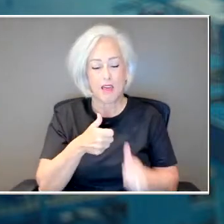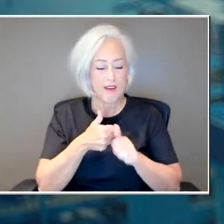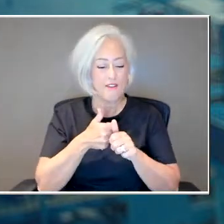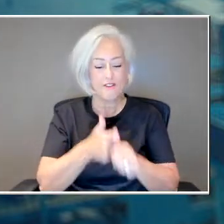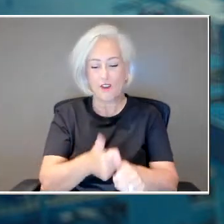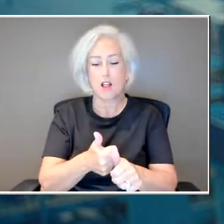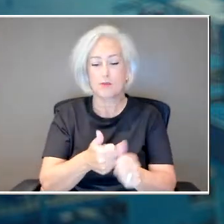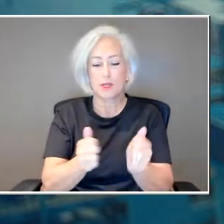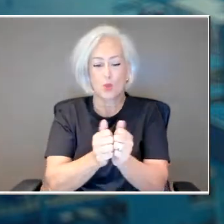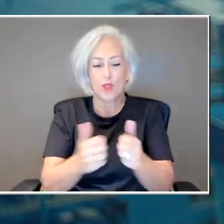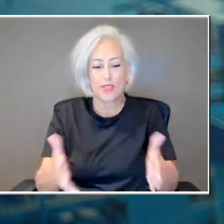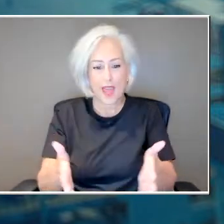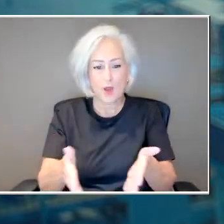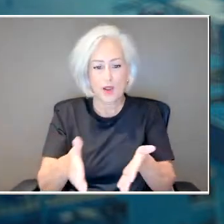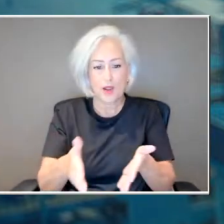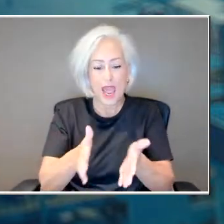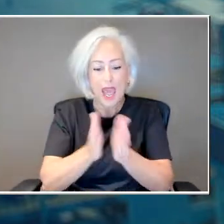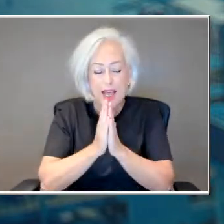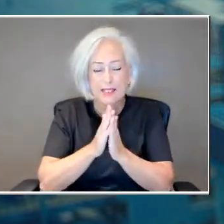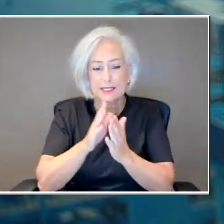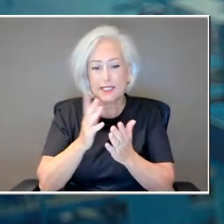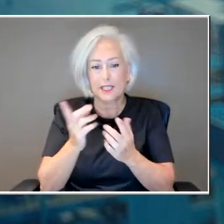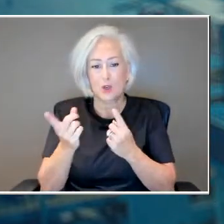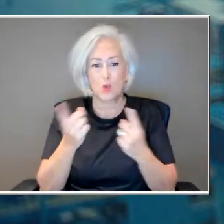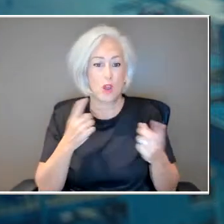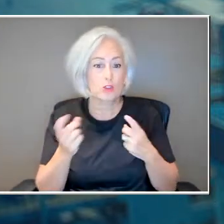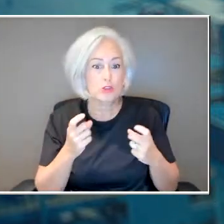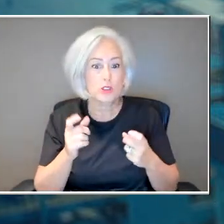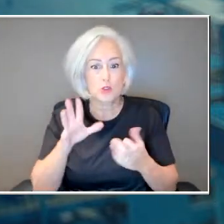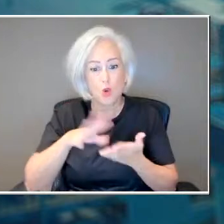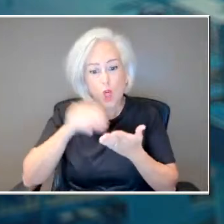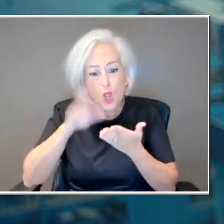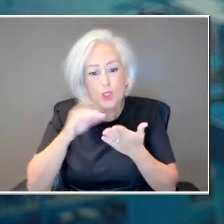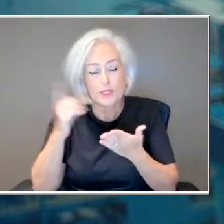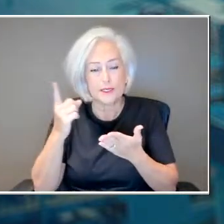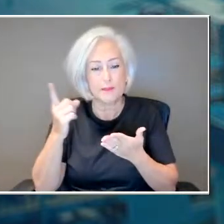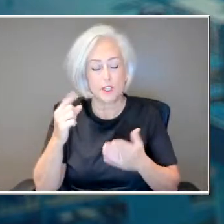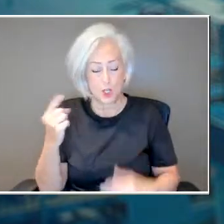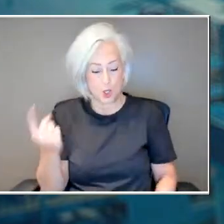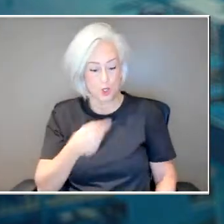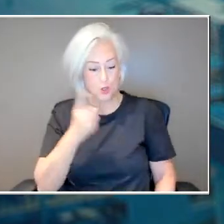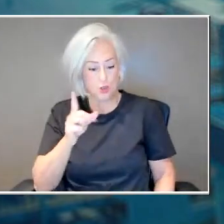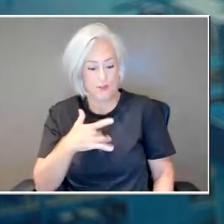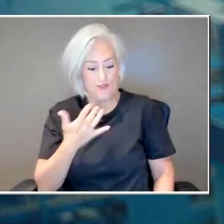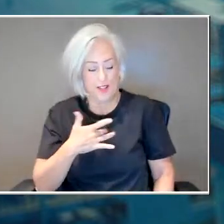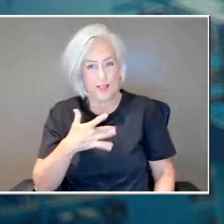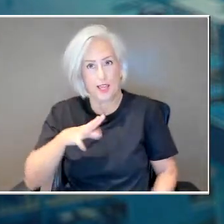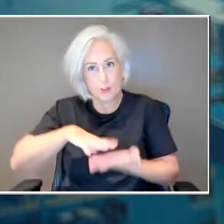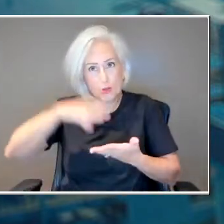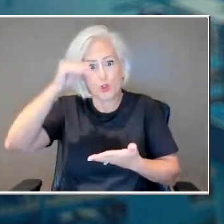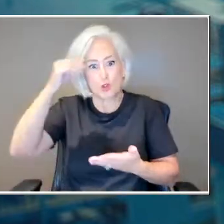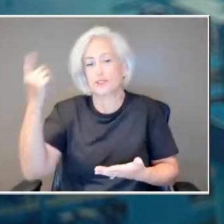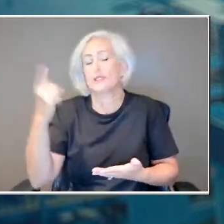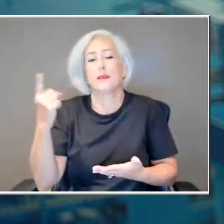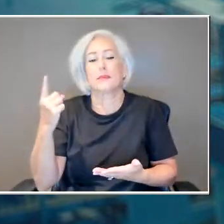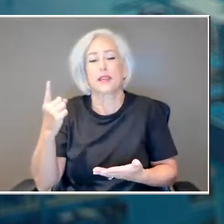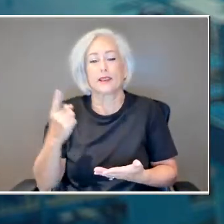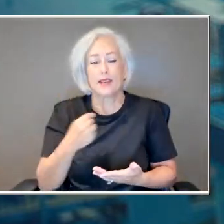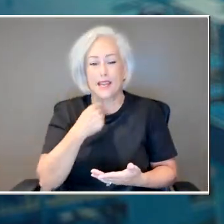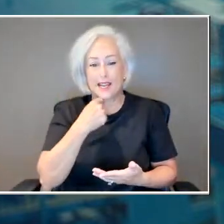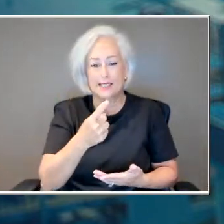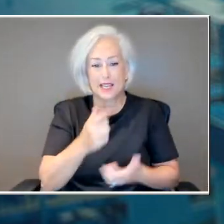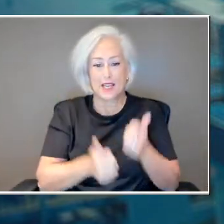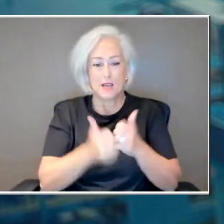educate you, and you should feel educated. And there's always questions. I always tell patients at their first visit, the most important thing you're going to leave with today is our card with our